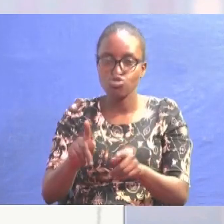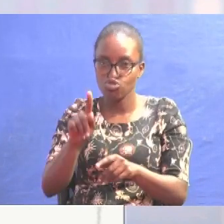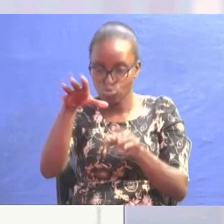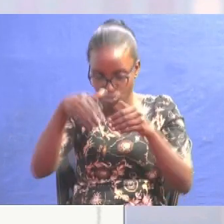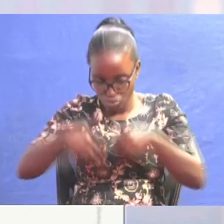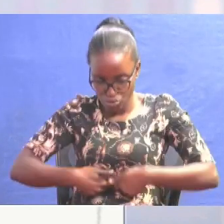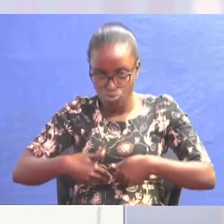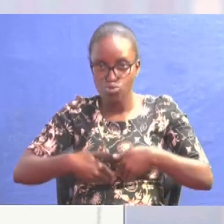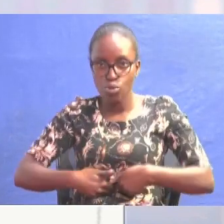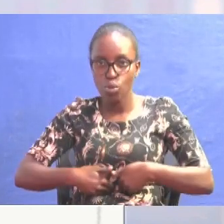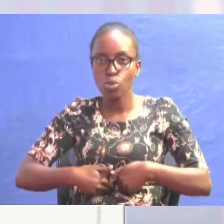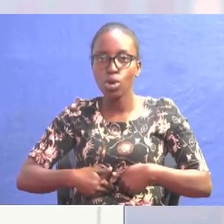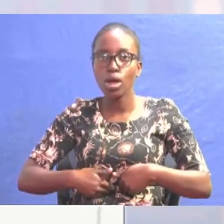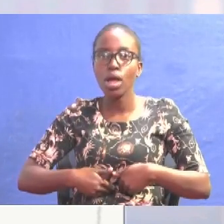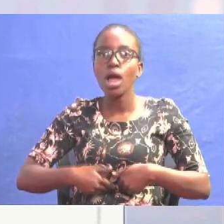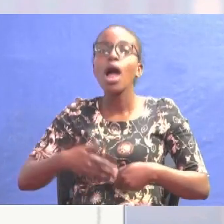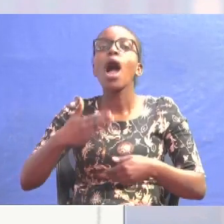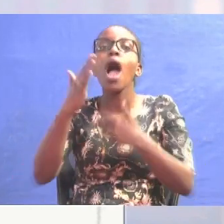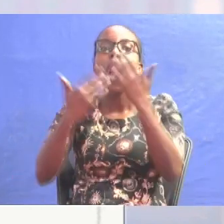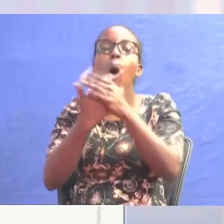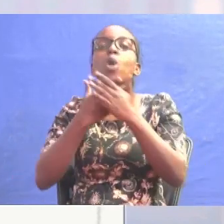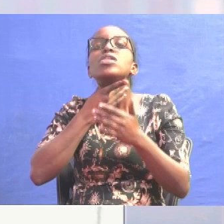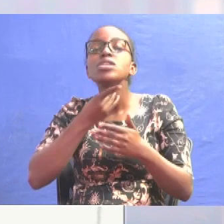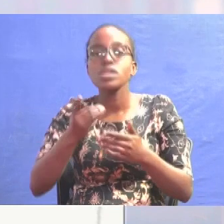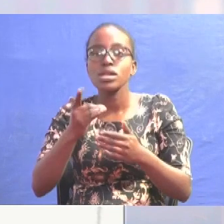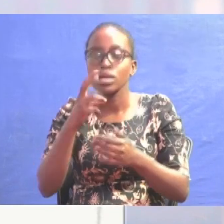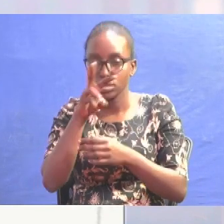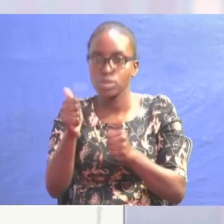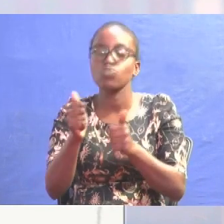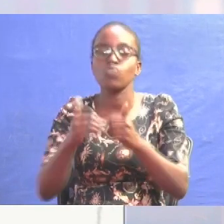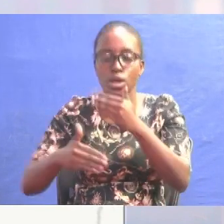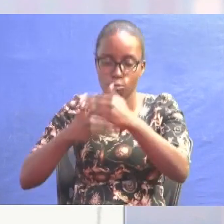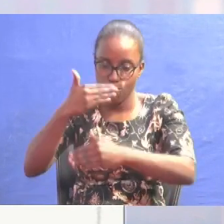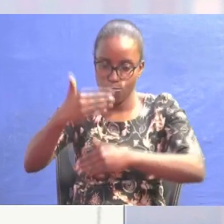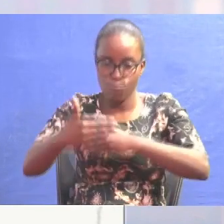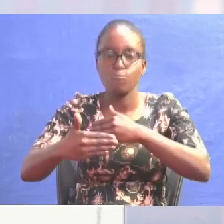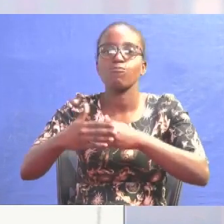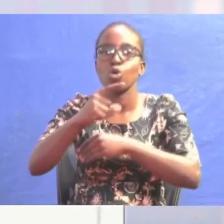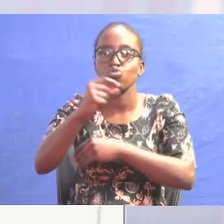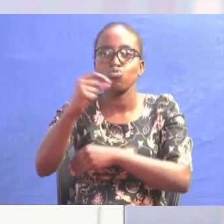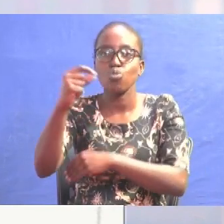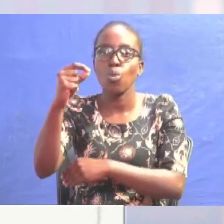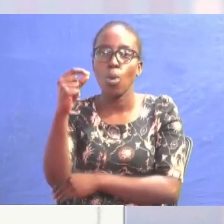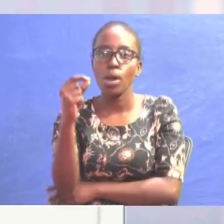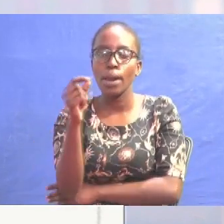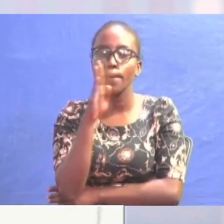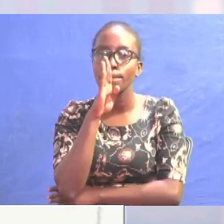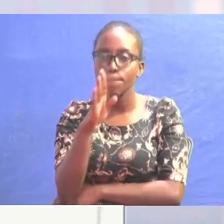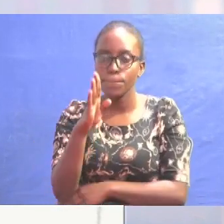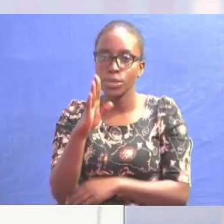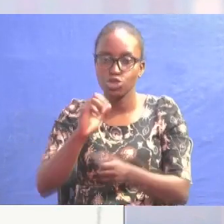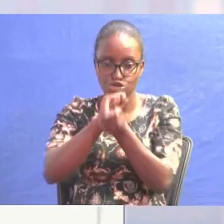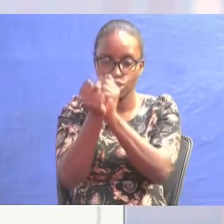you really like to see maybe going forward will be probably change, or do